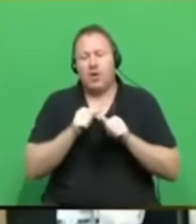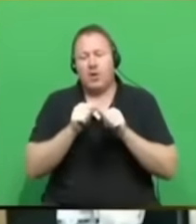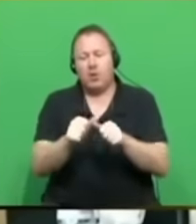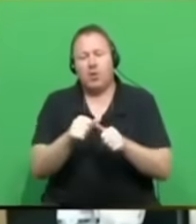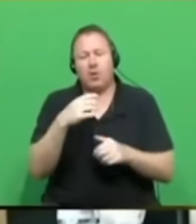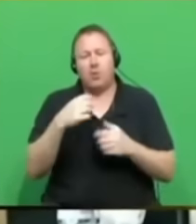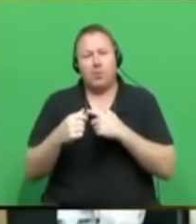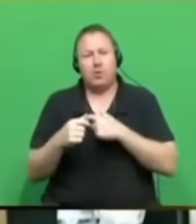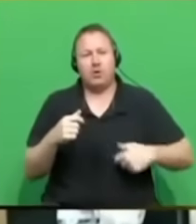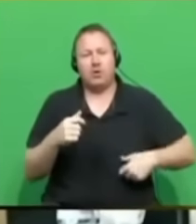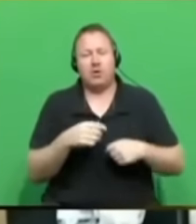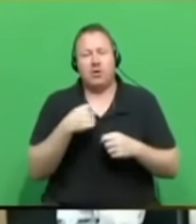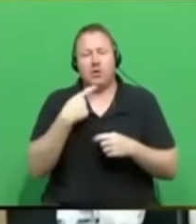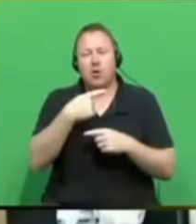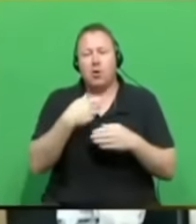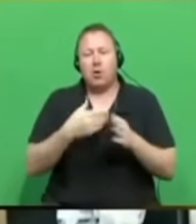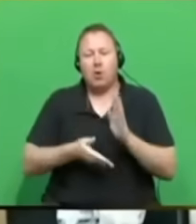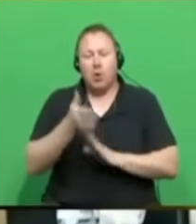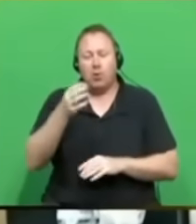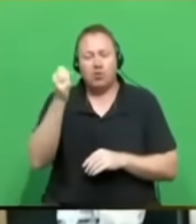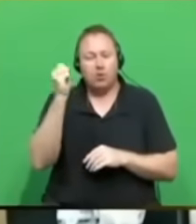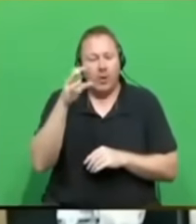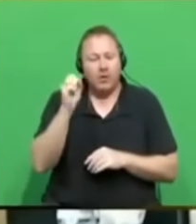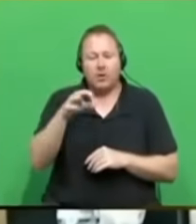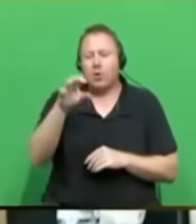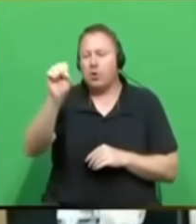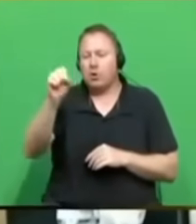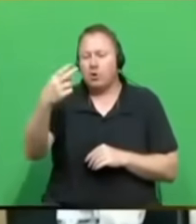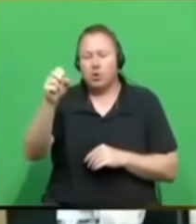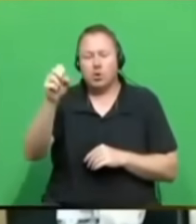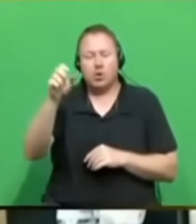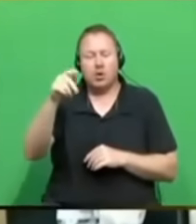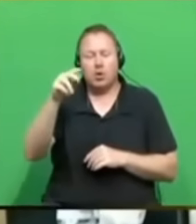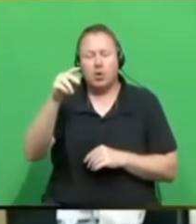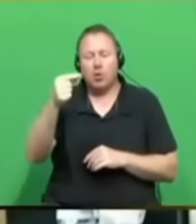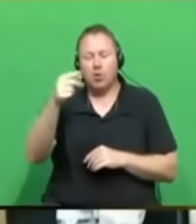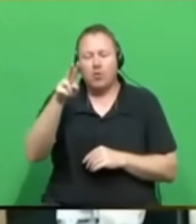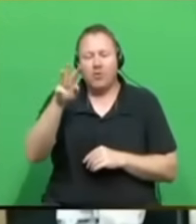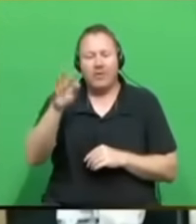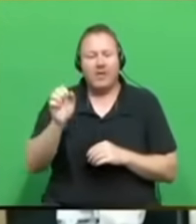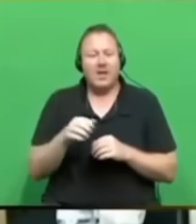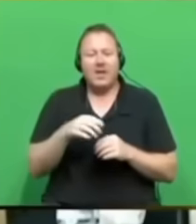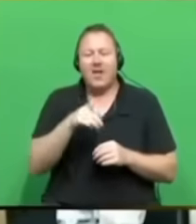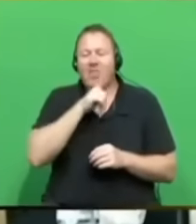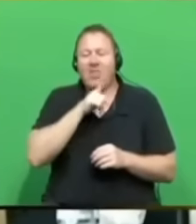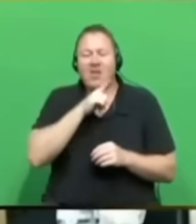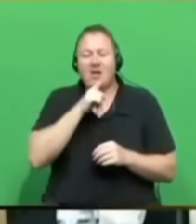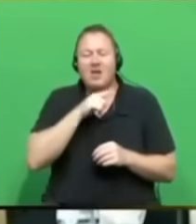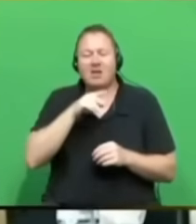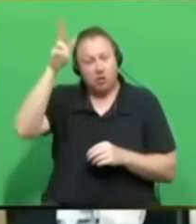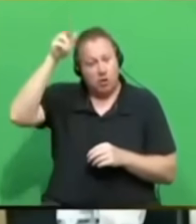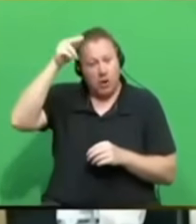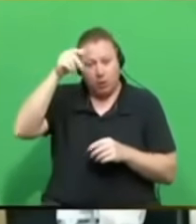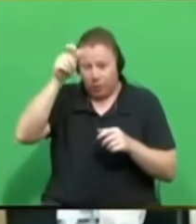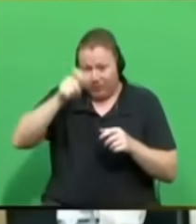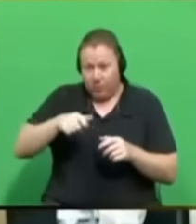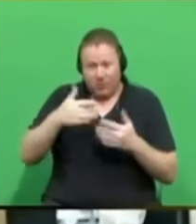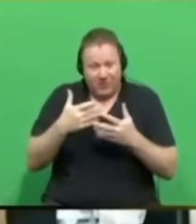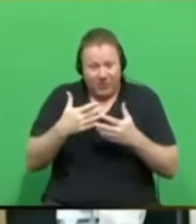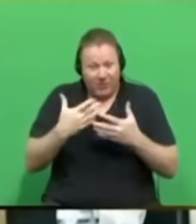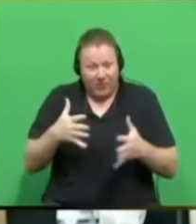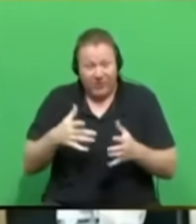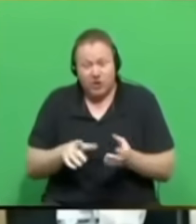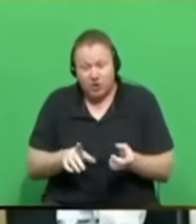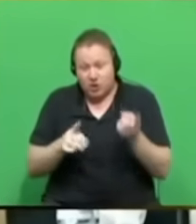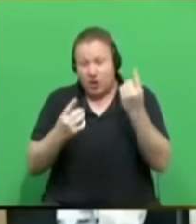If you go to Soweto and Soshanguve, there are tens of thousands of young unemployed graduates who are struggling to find